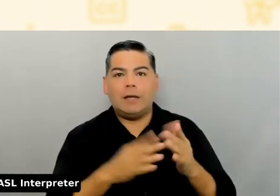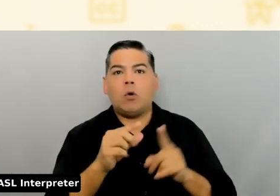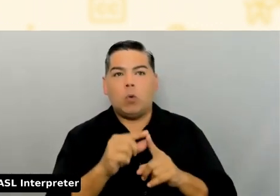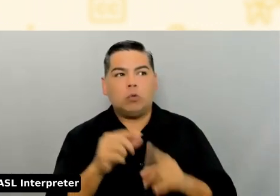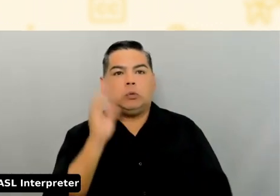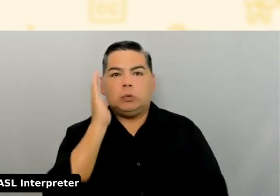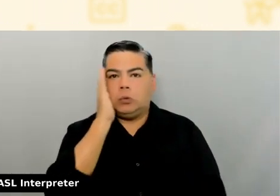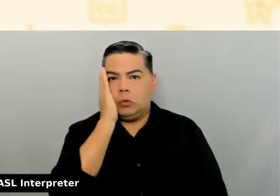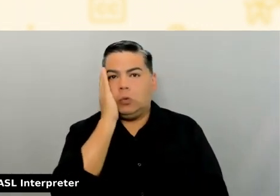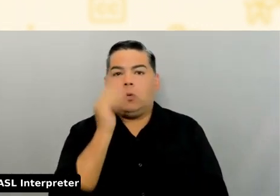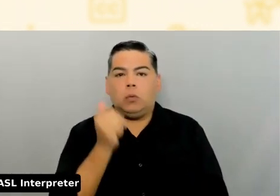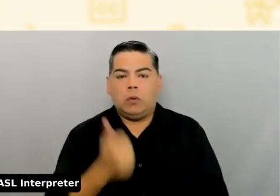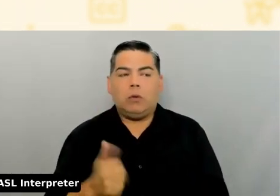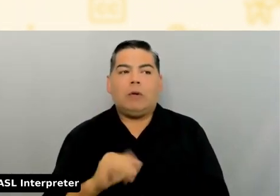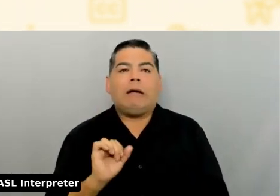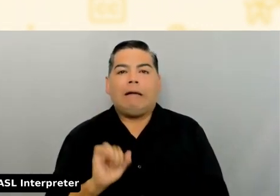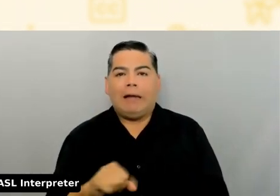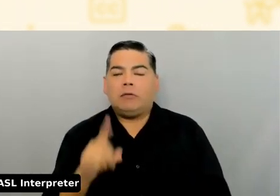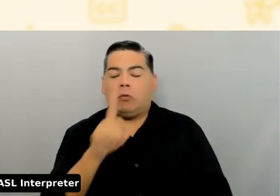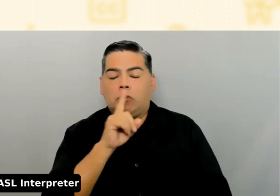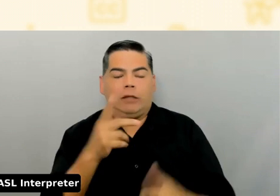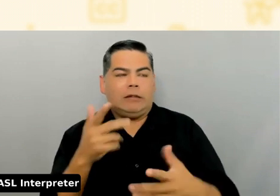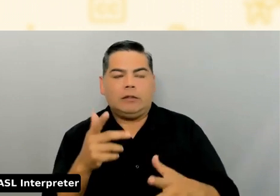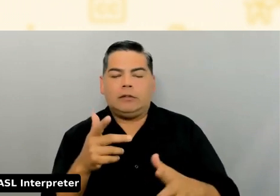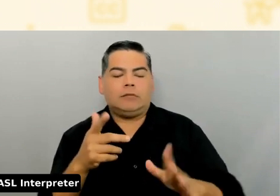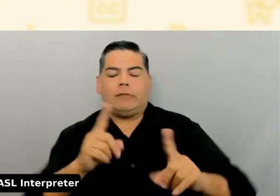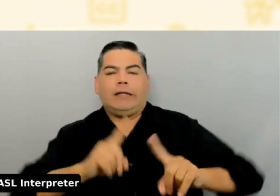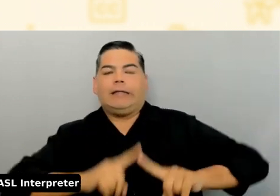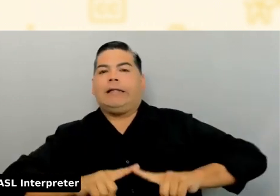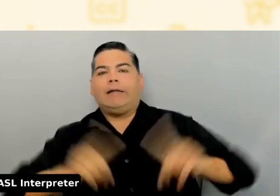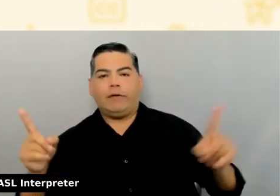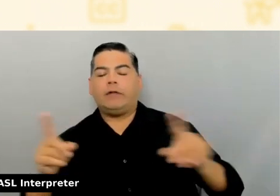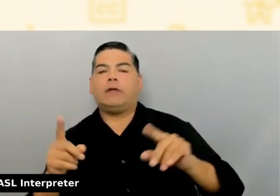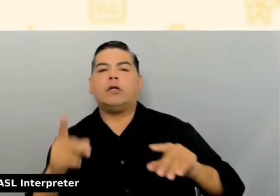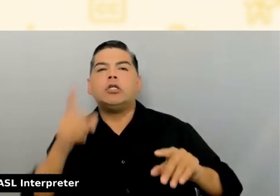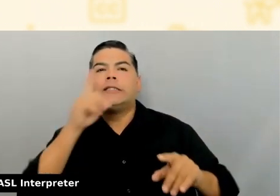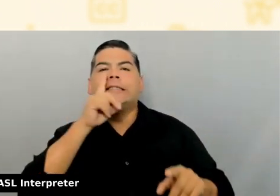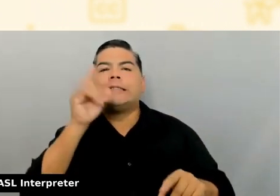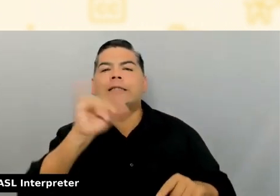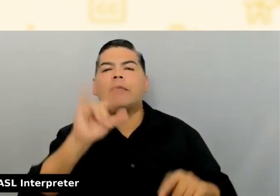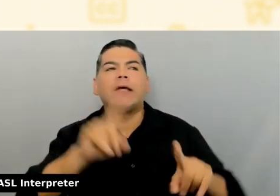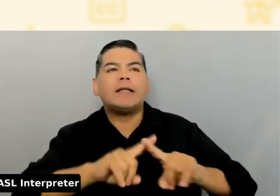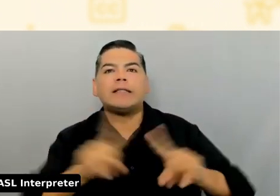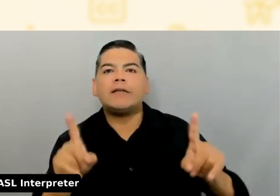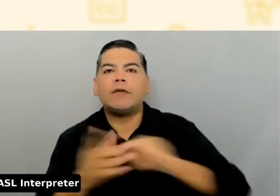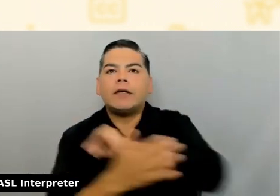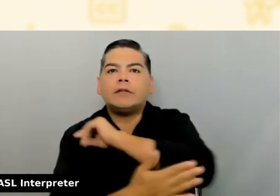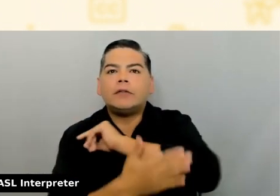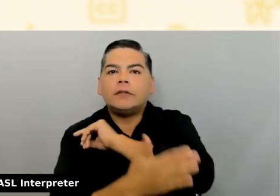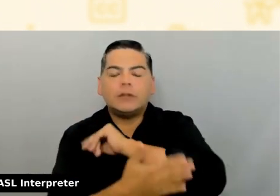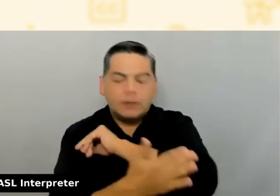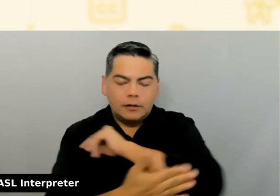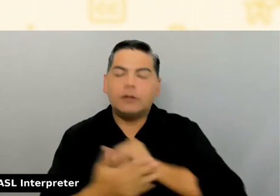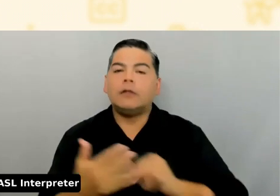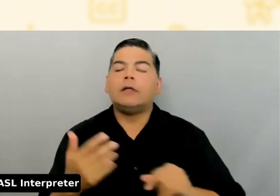can be really foreign to some of us. But the important thing is to just make sure that if